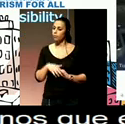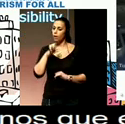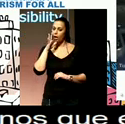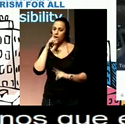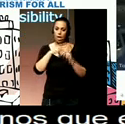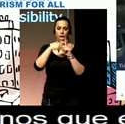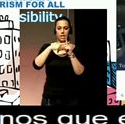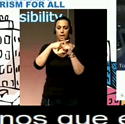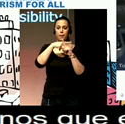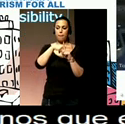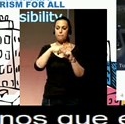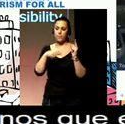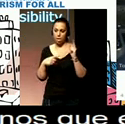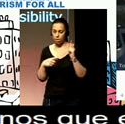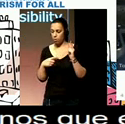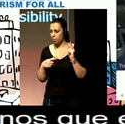In a